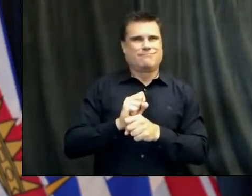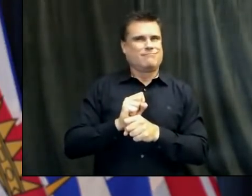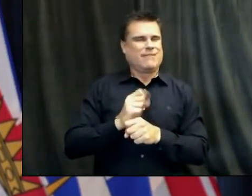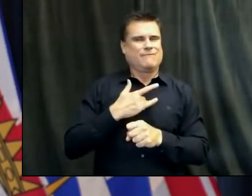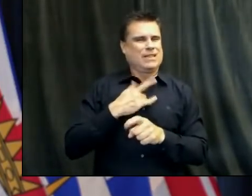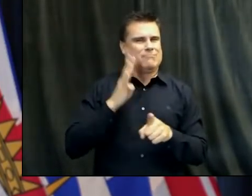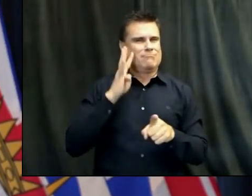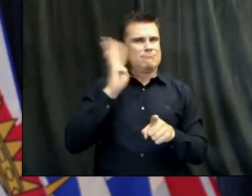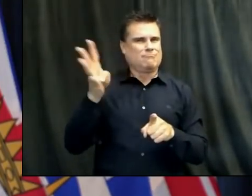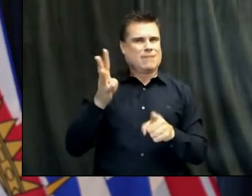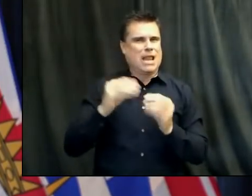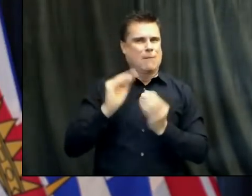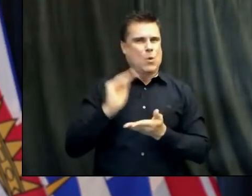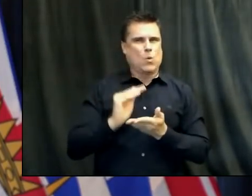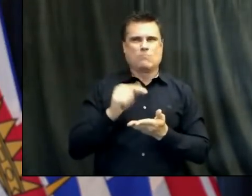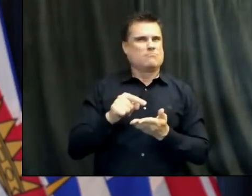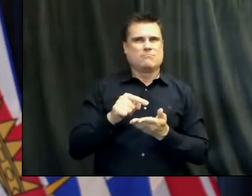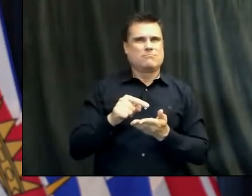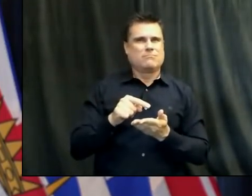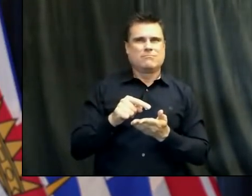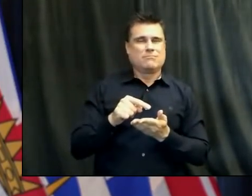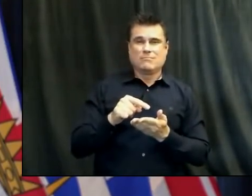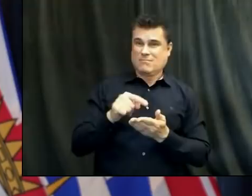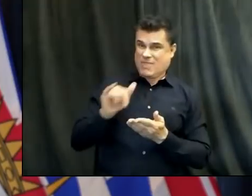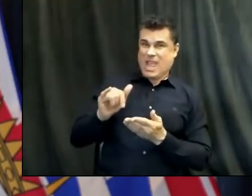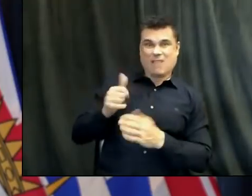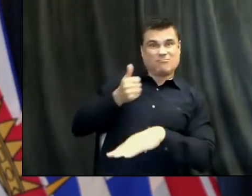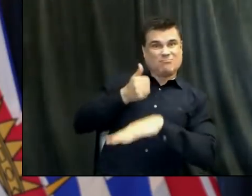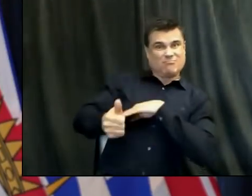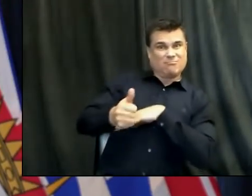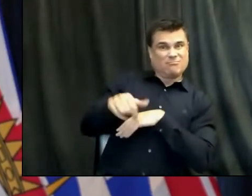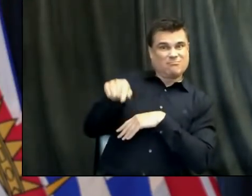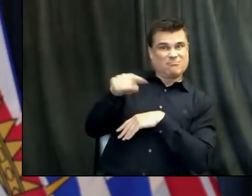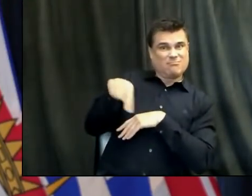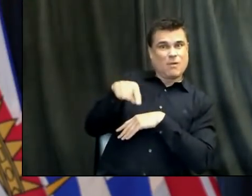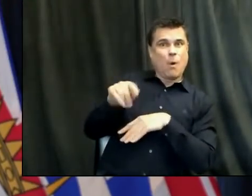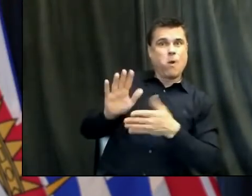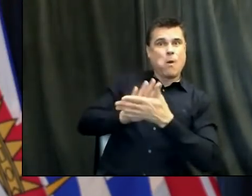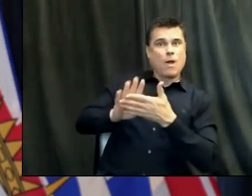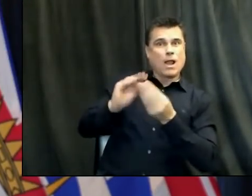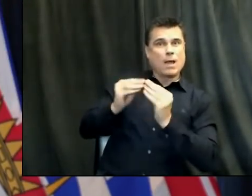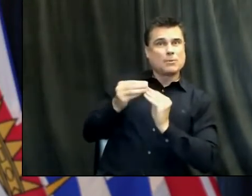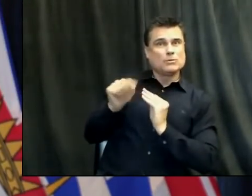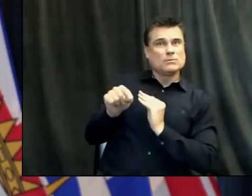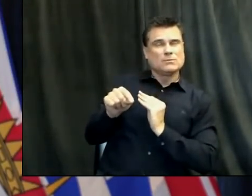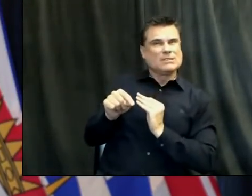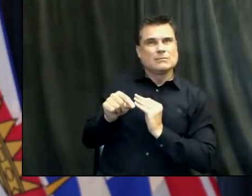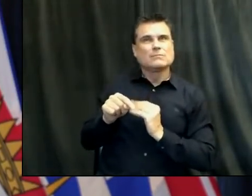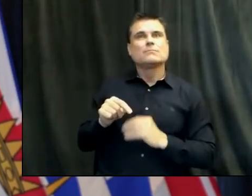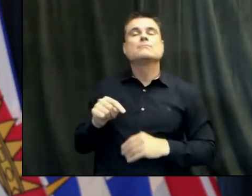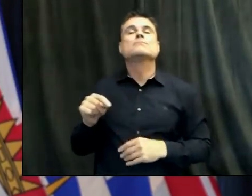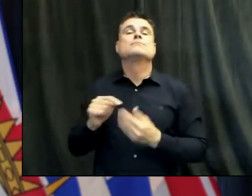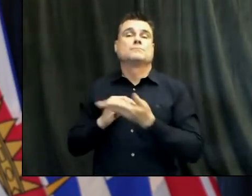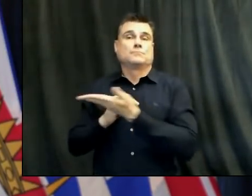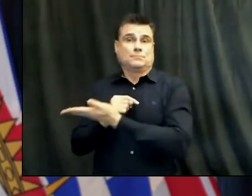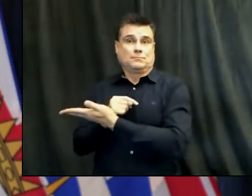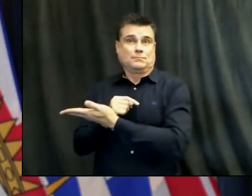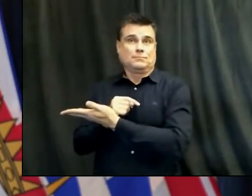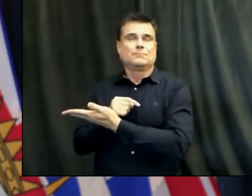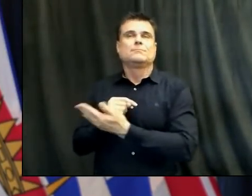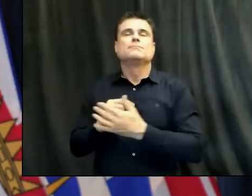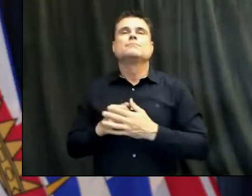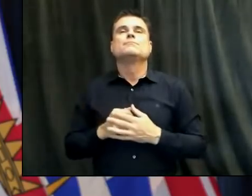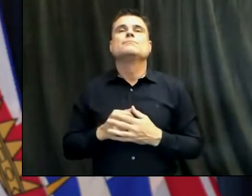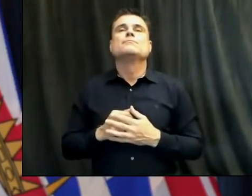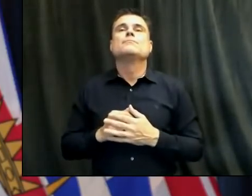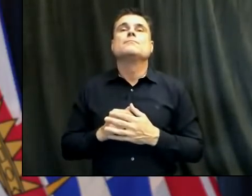dashboard here in British Columbia is different than what is sent to the federal government or to Ottawa. And so if you could explain if that's